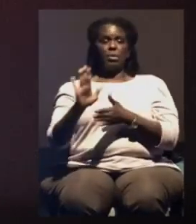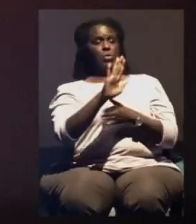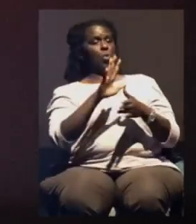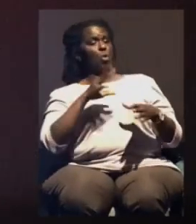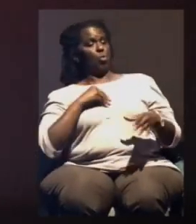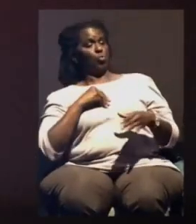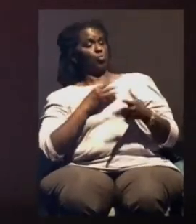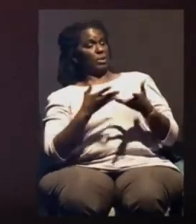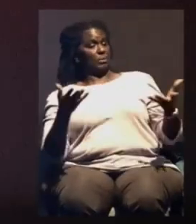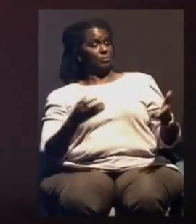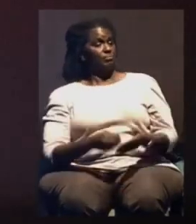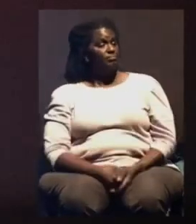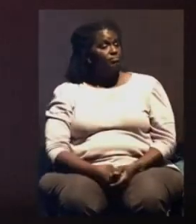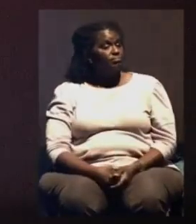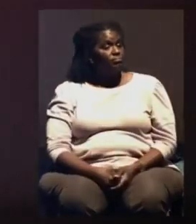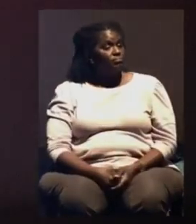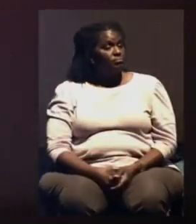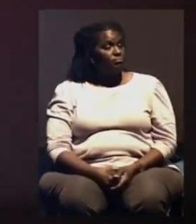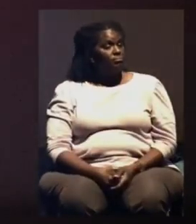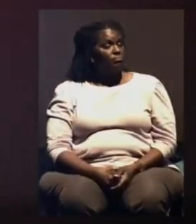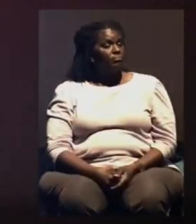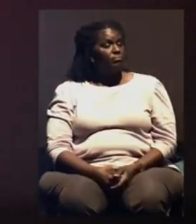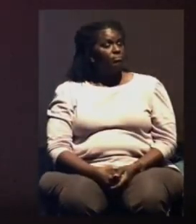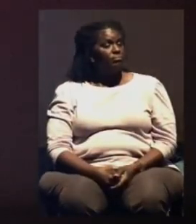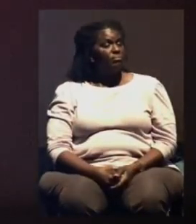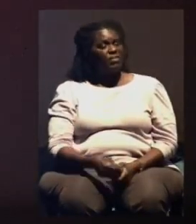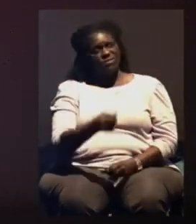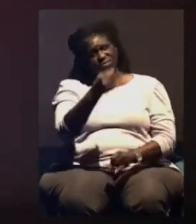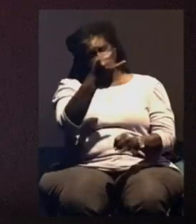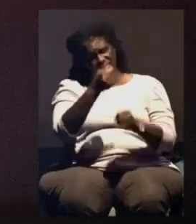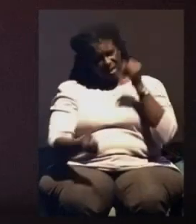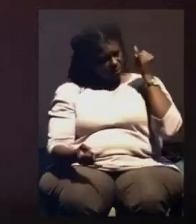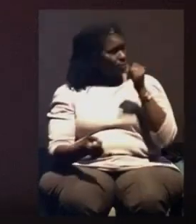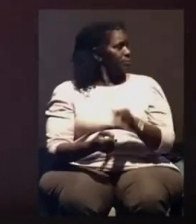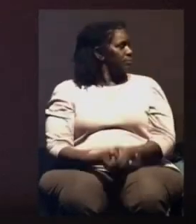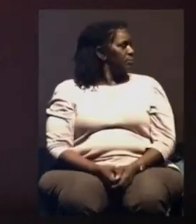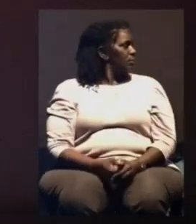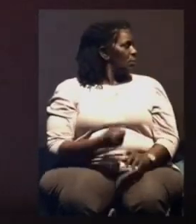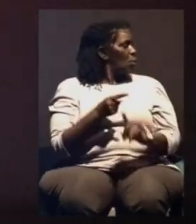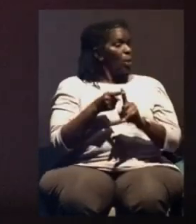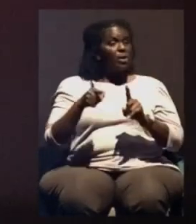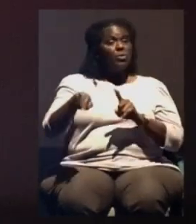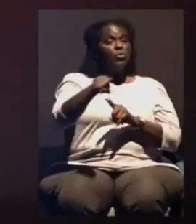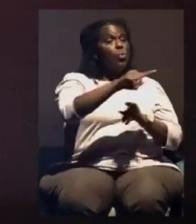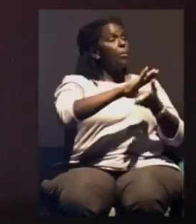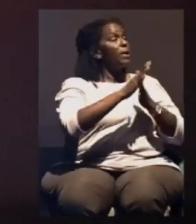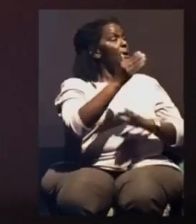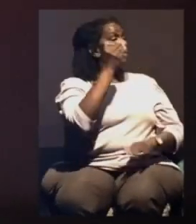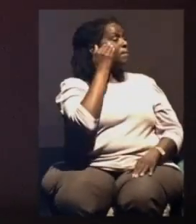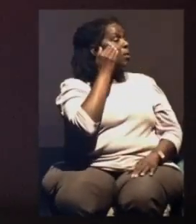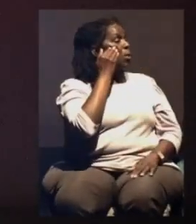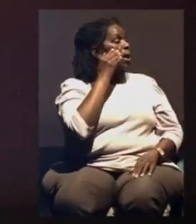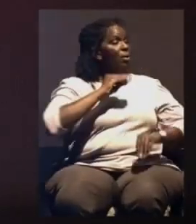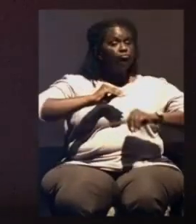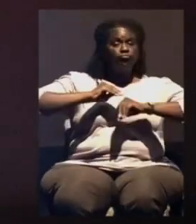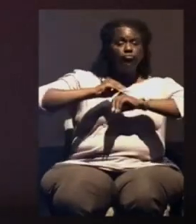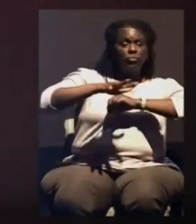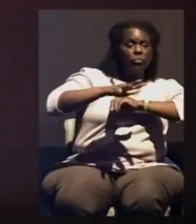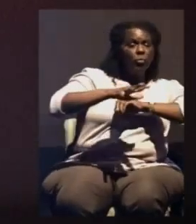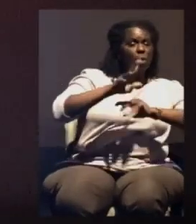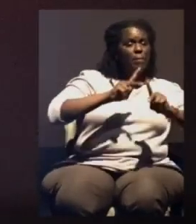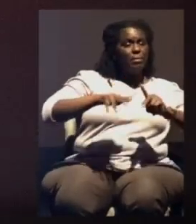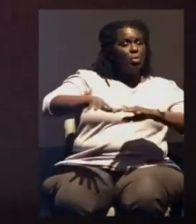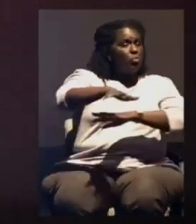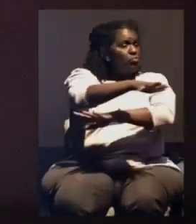messes. All right, here's the punchline of my whole talk. When you become aware of the impact on the people around